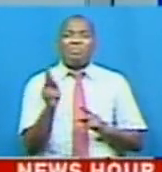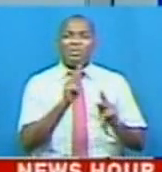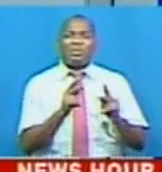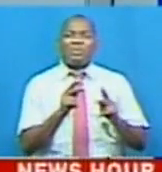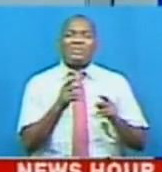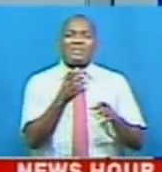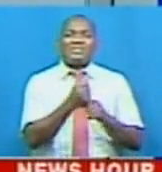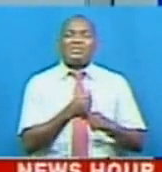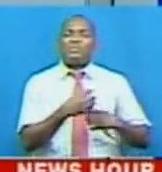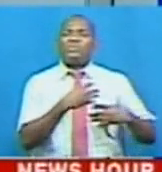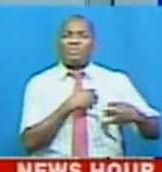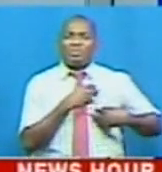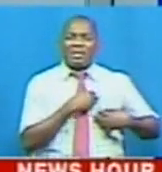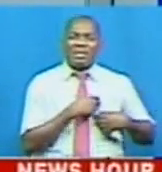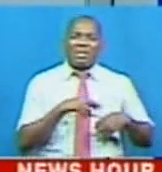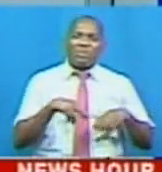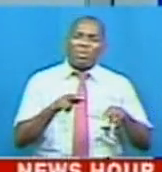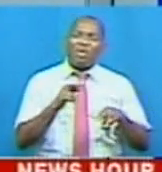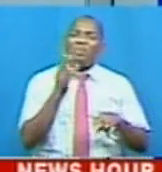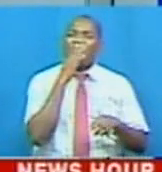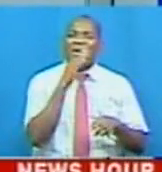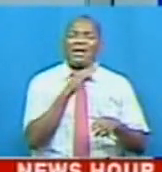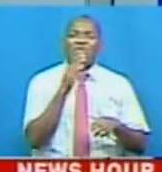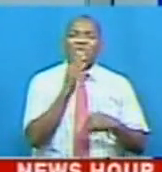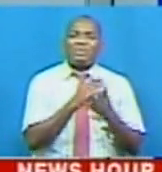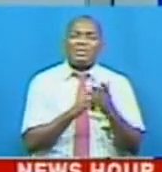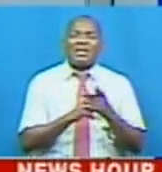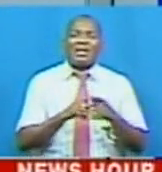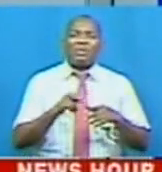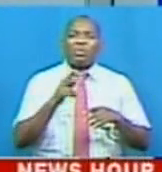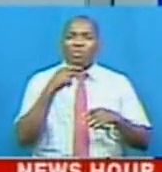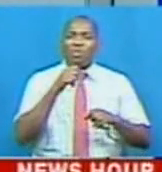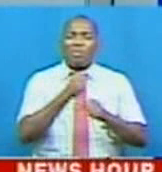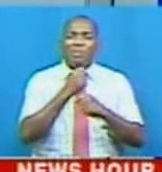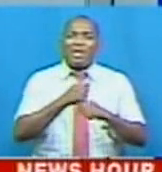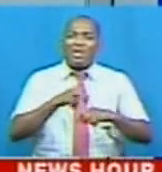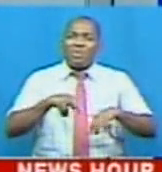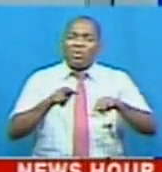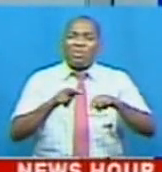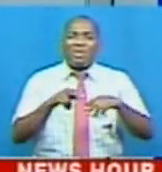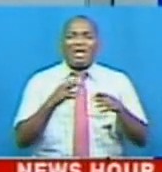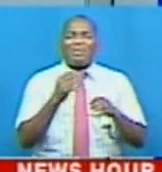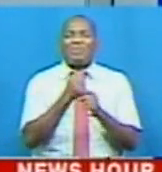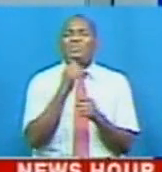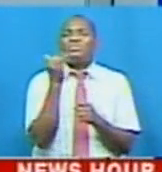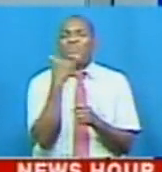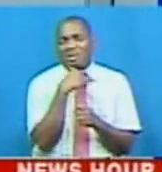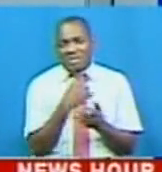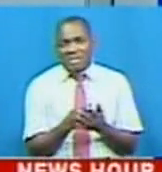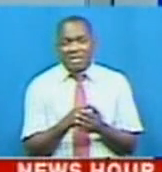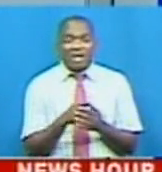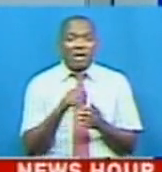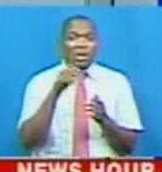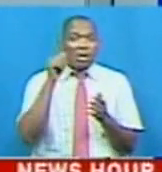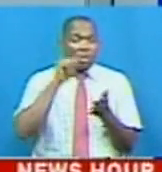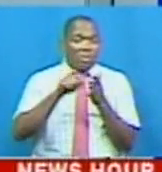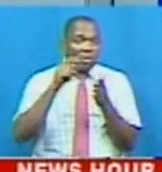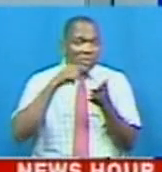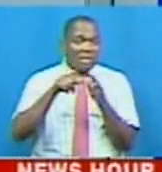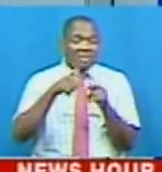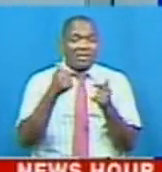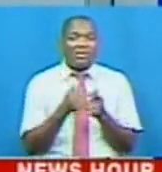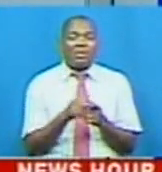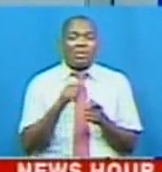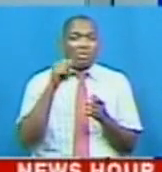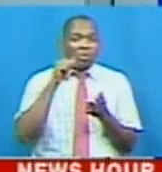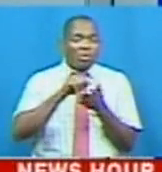Complaints by the public about poor road and shoddy construction works by road contractors have caught the attention of the Auditor General. For this